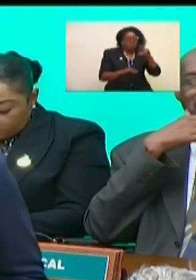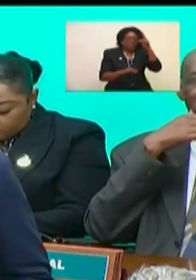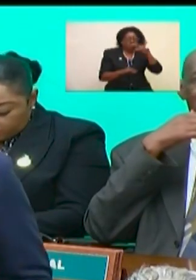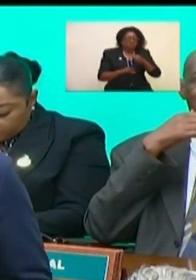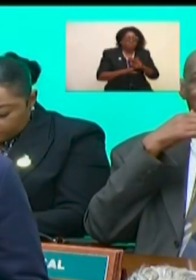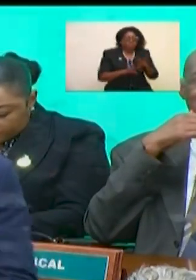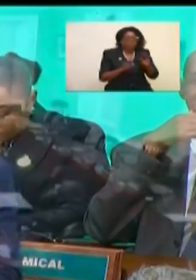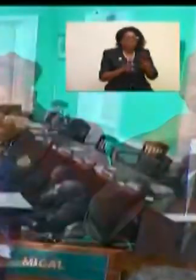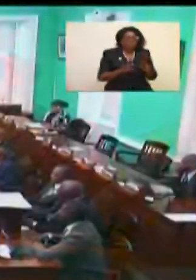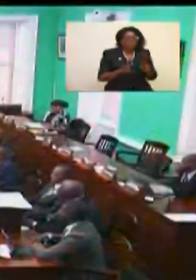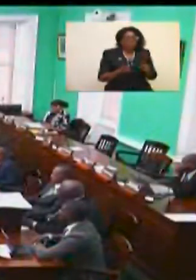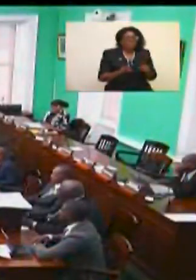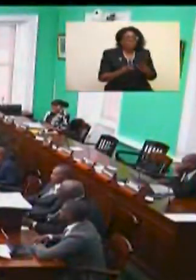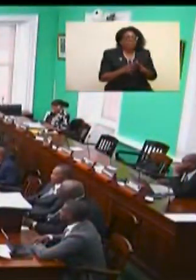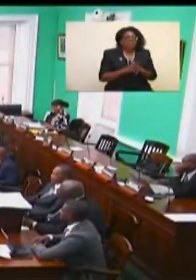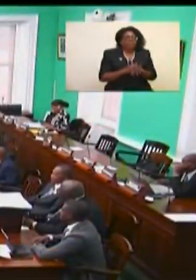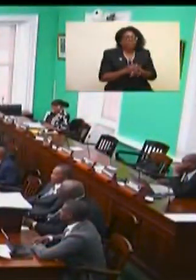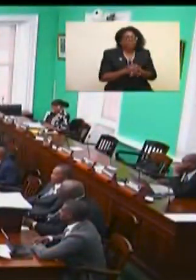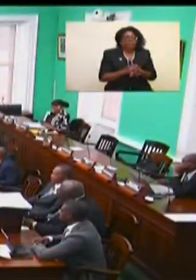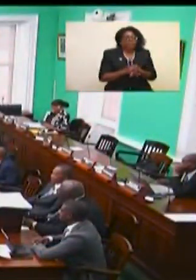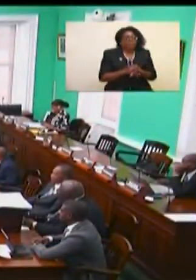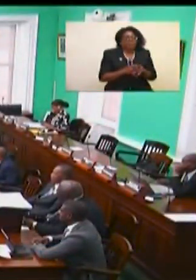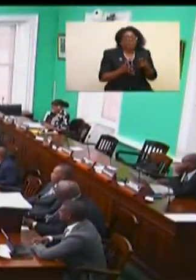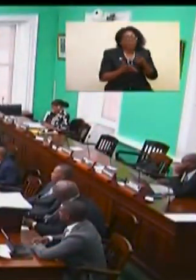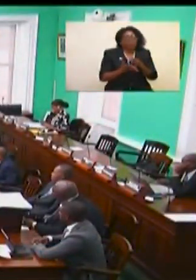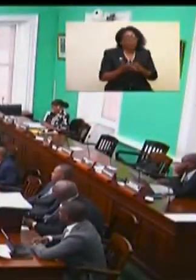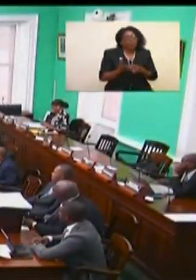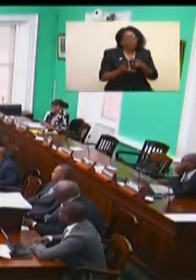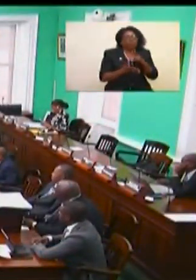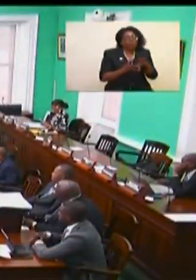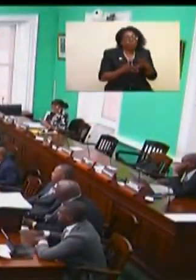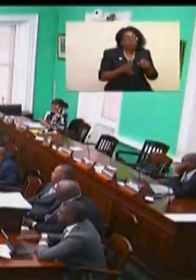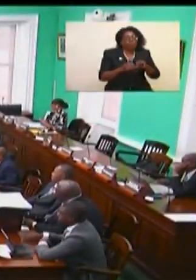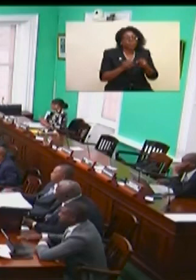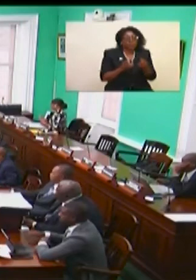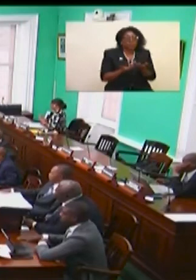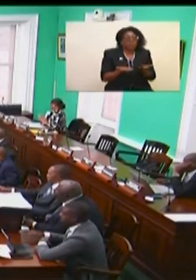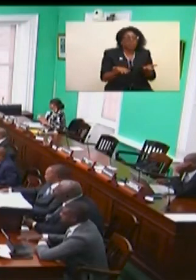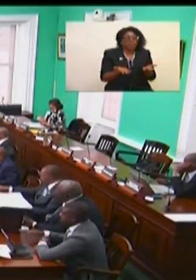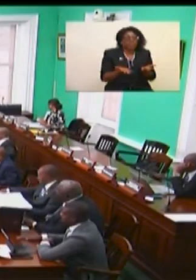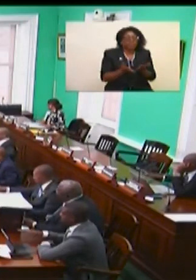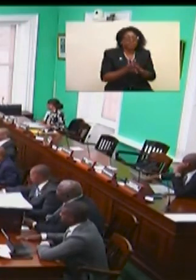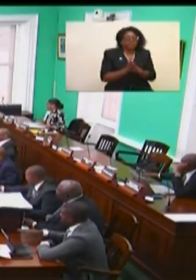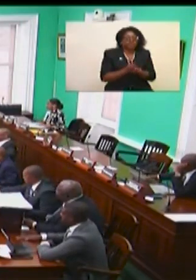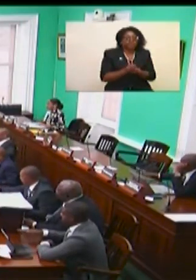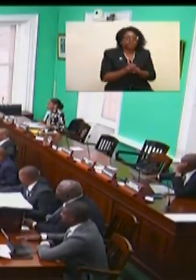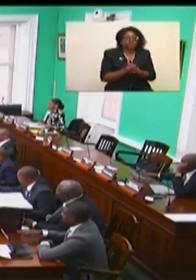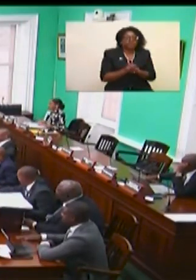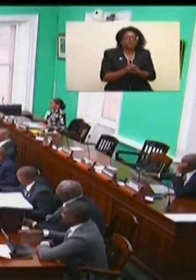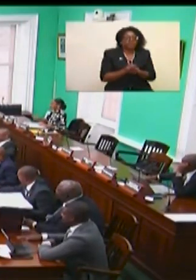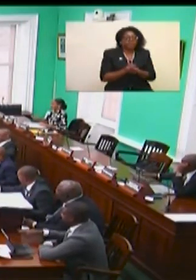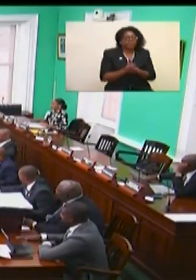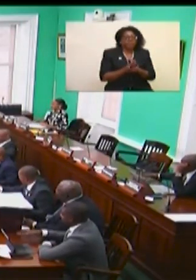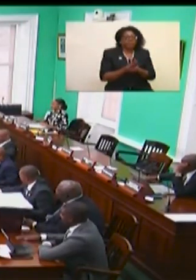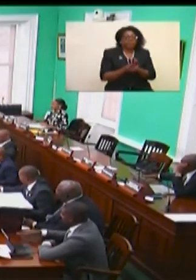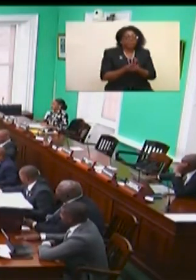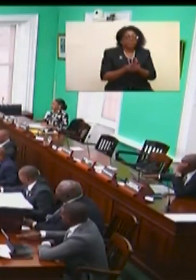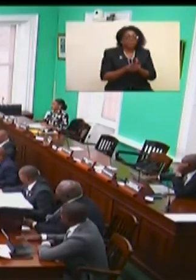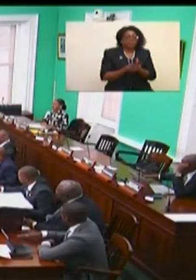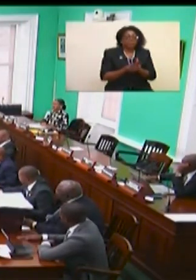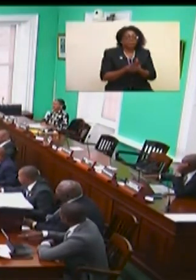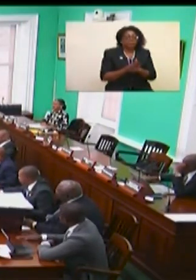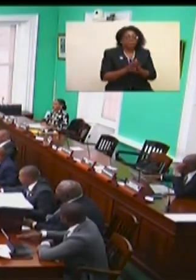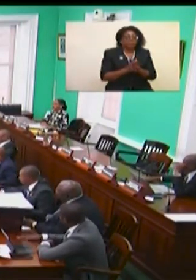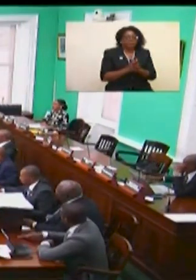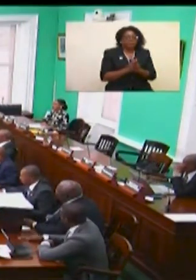state your infringement. What rule was infringed? Madam Speaker. Members, thank you. Please.